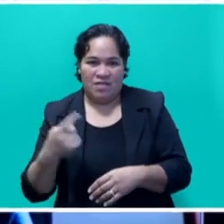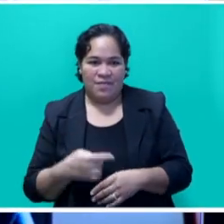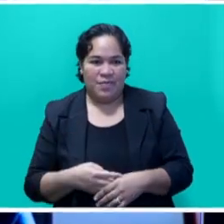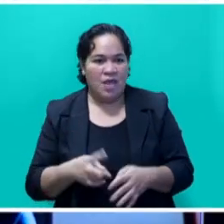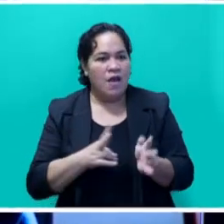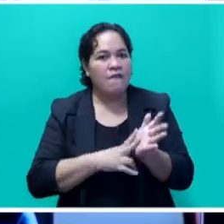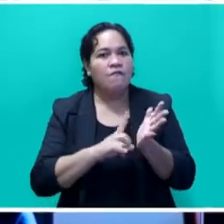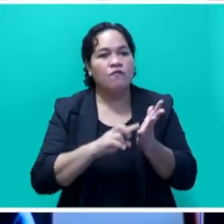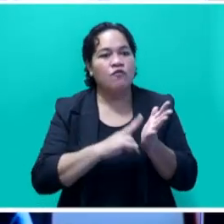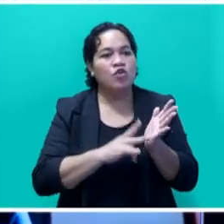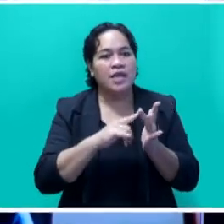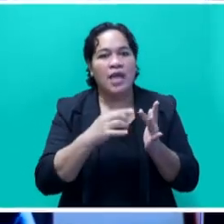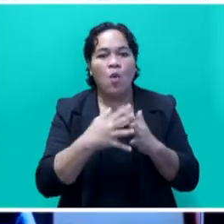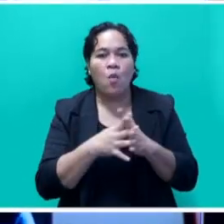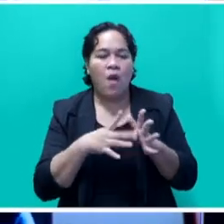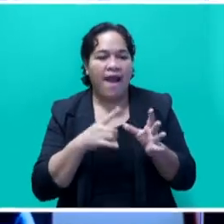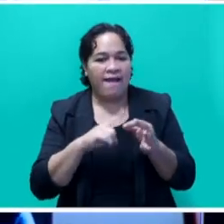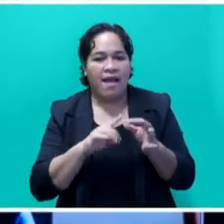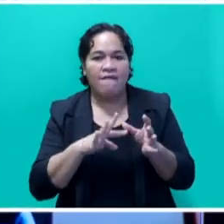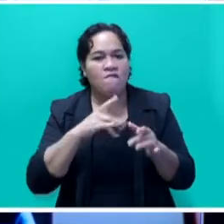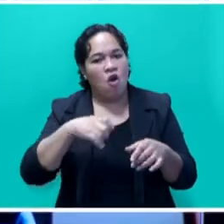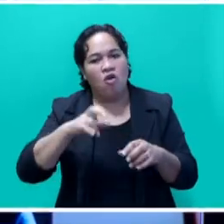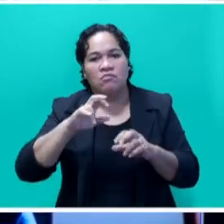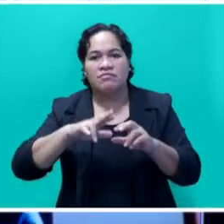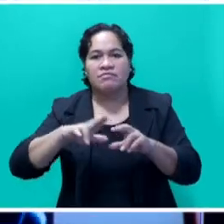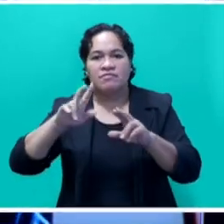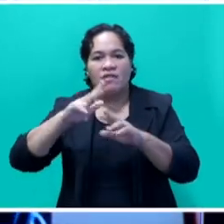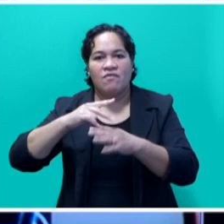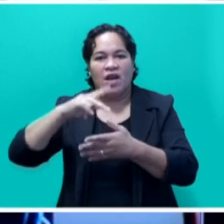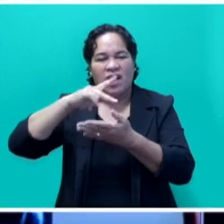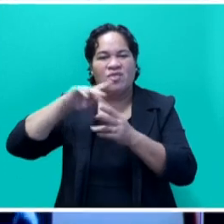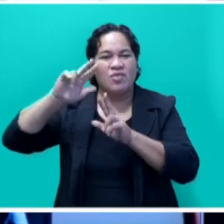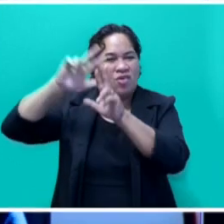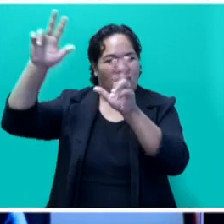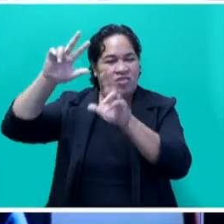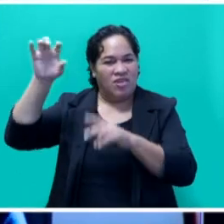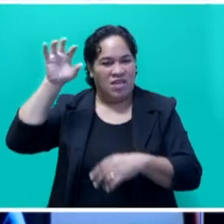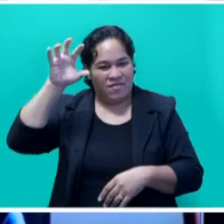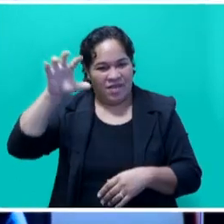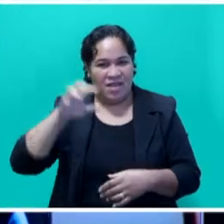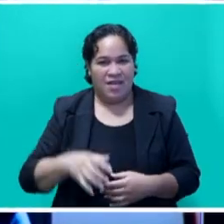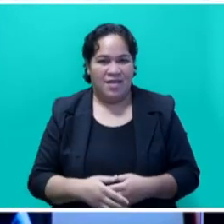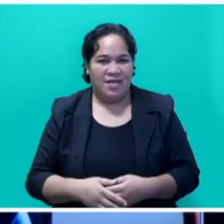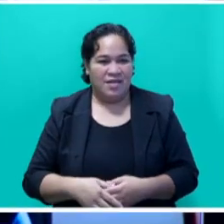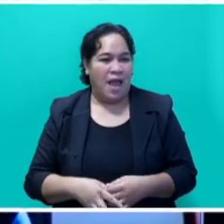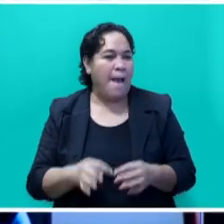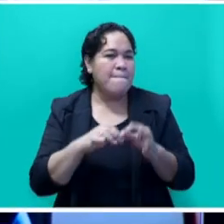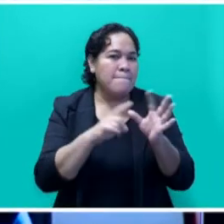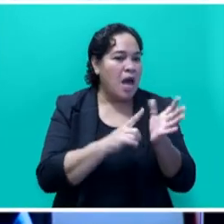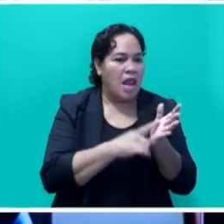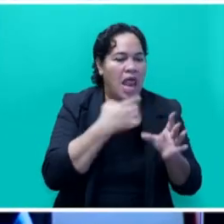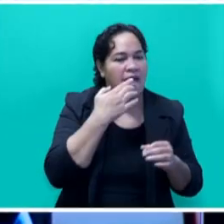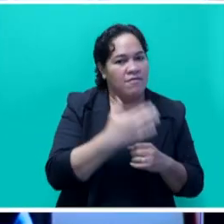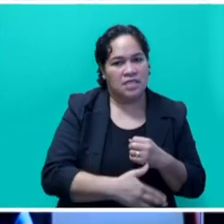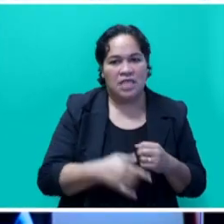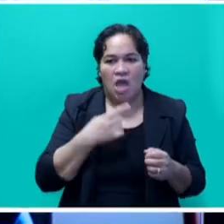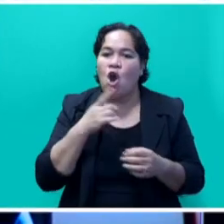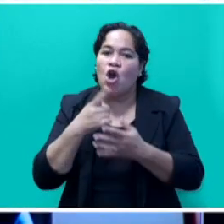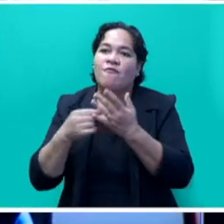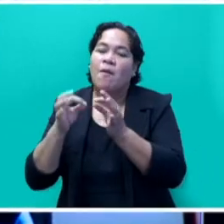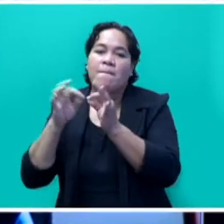not say, oh, this do stuff about Dakandrove. They've lost the plot. Honorable Bala does not say, do only thing about Ba.